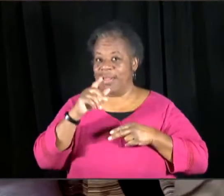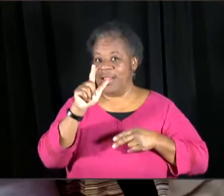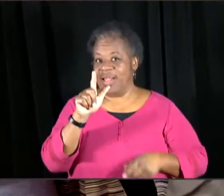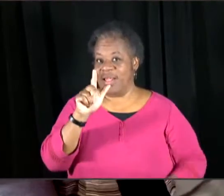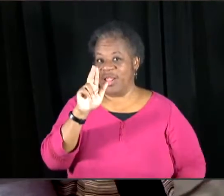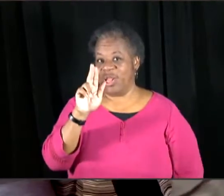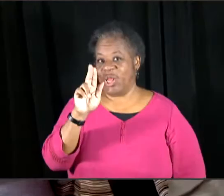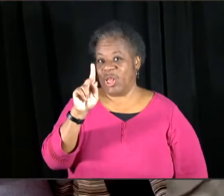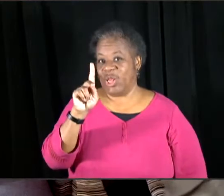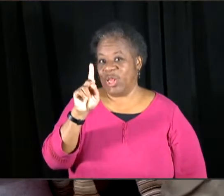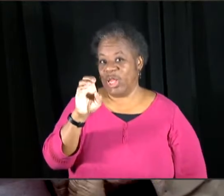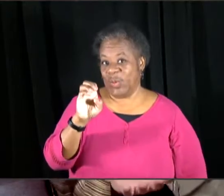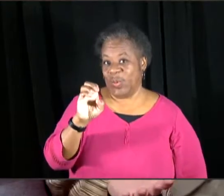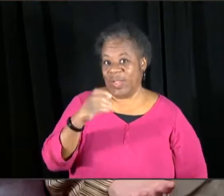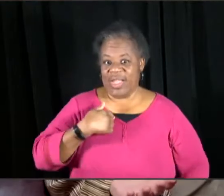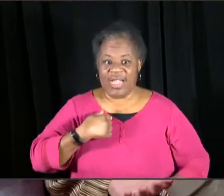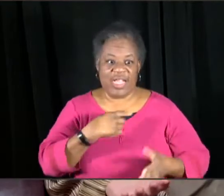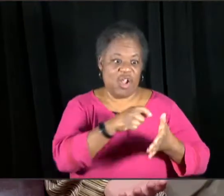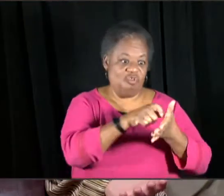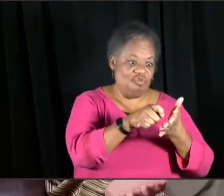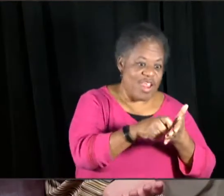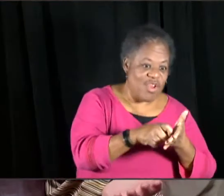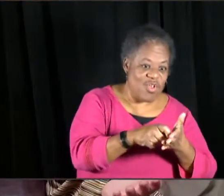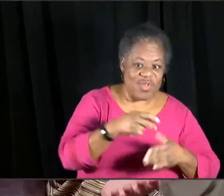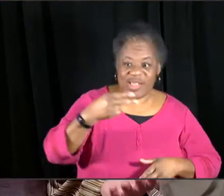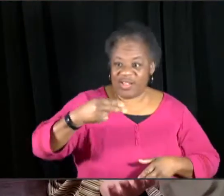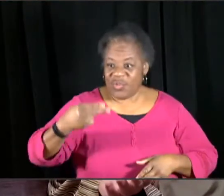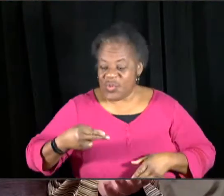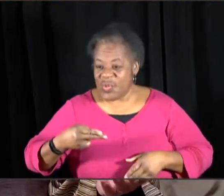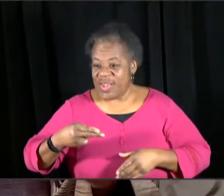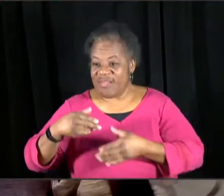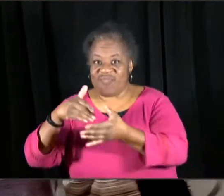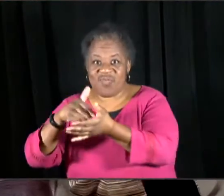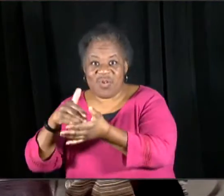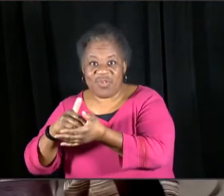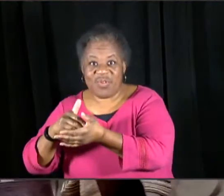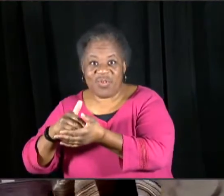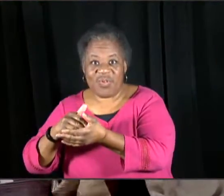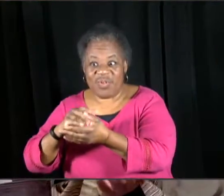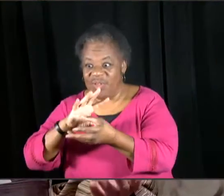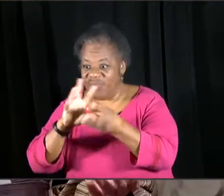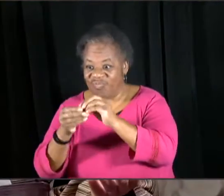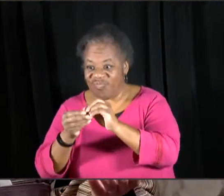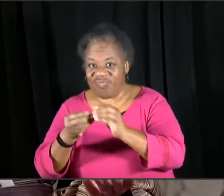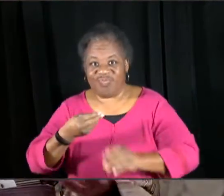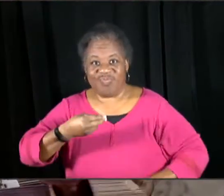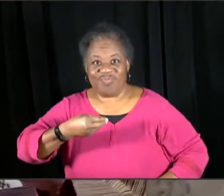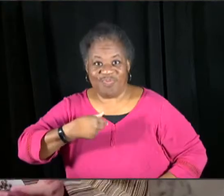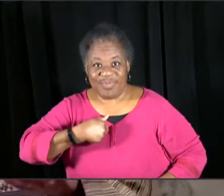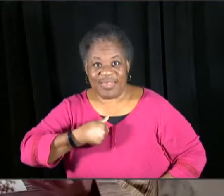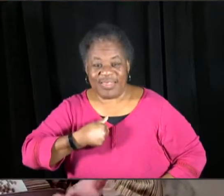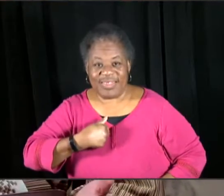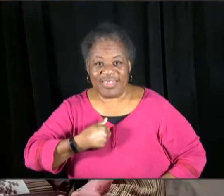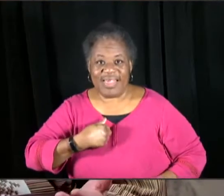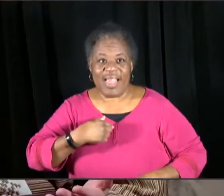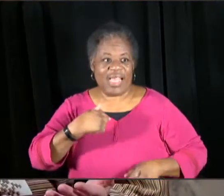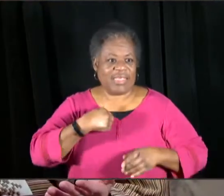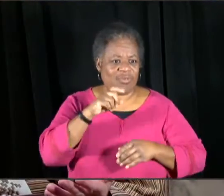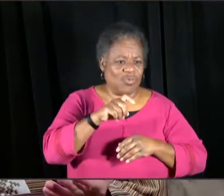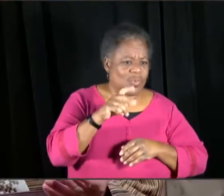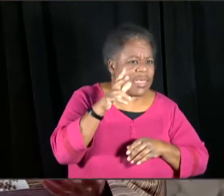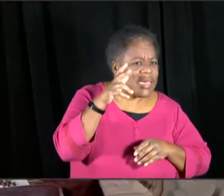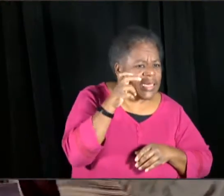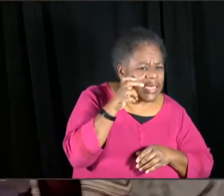Historian, physician, writer, they all rely on the same skills. Observation, asking questions, listening to